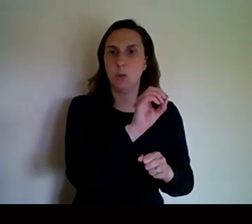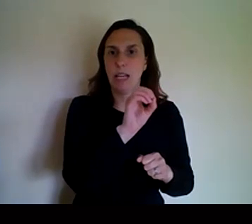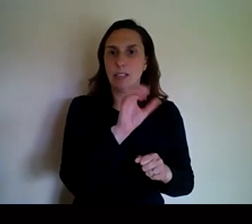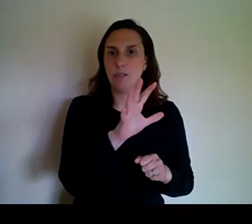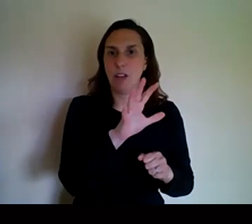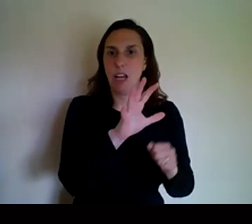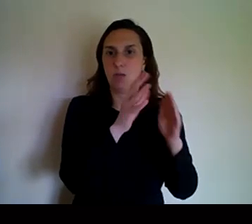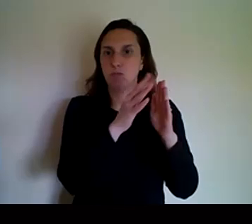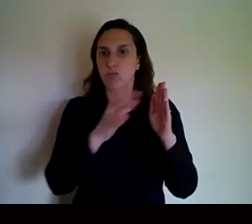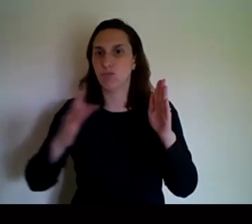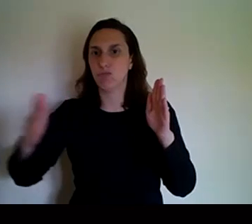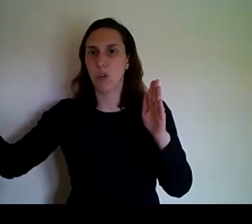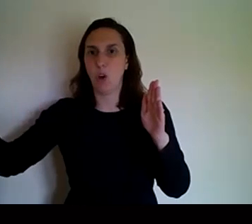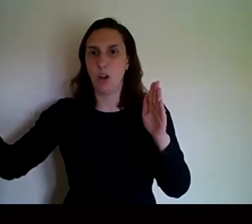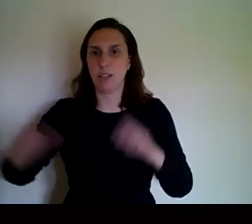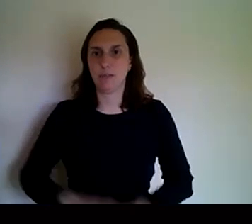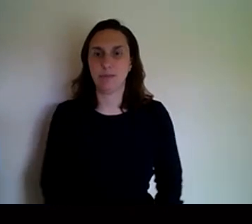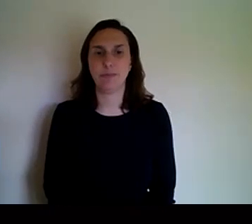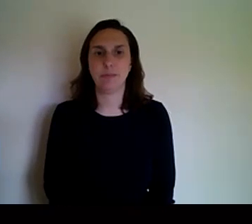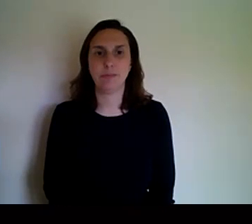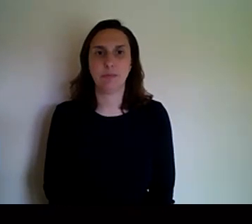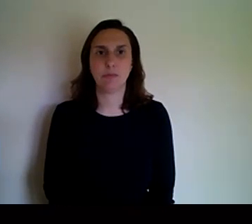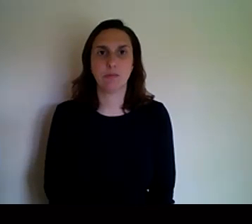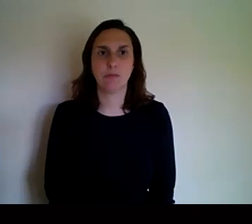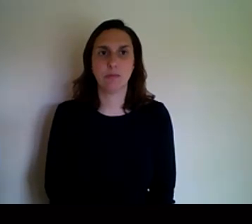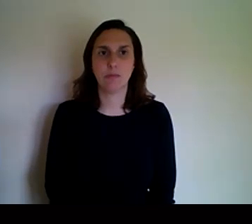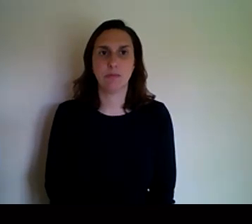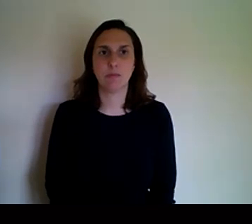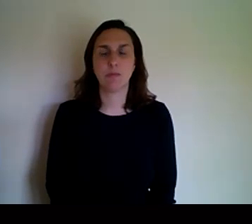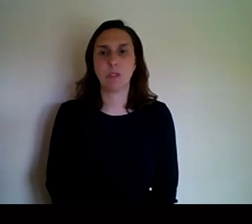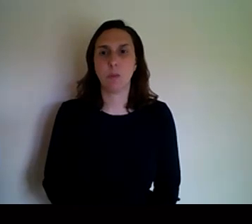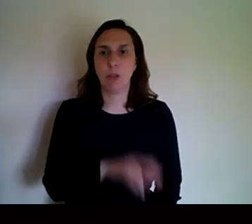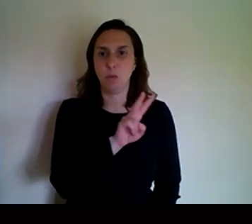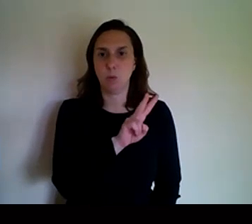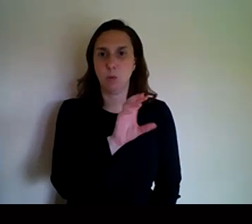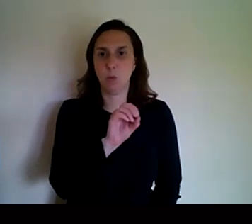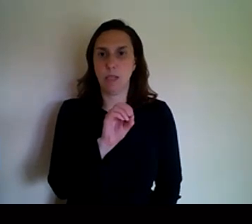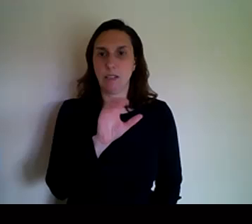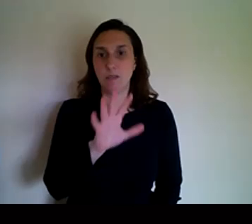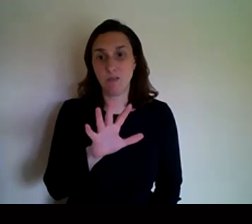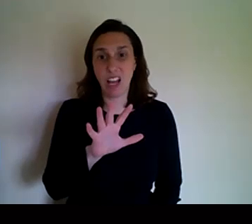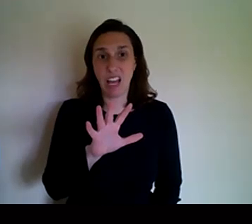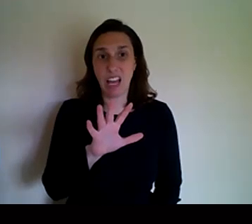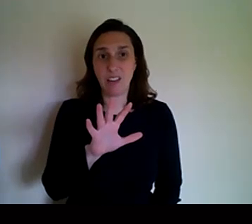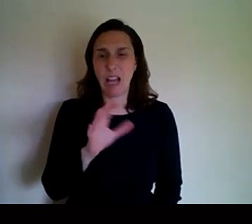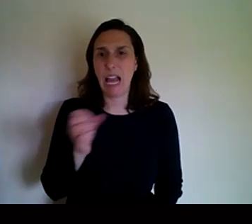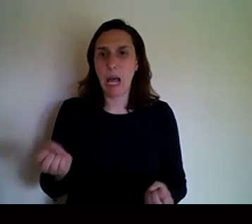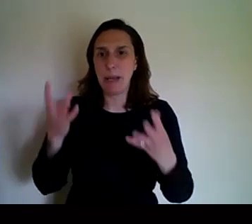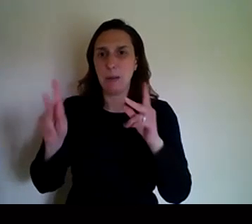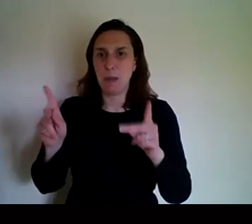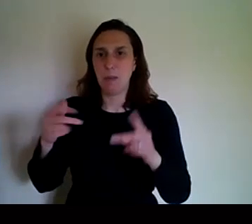And so what we get is 2005. The usage is 0.05